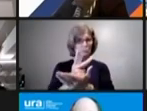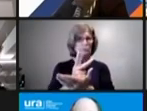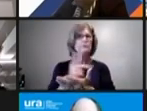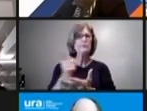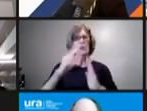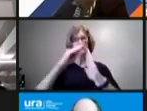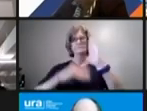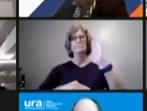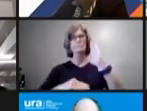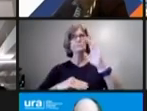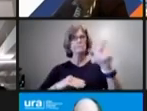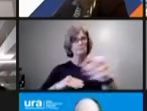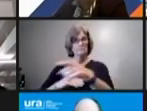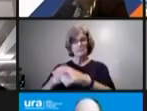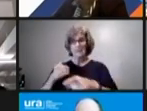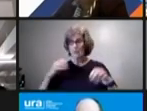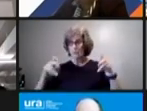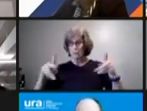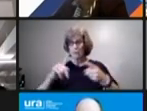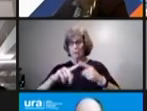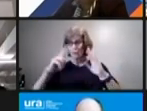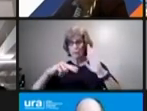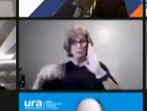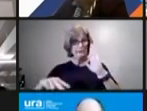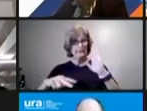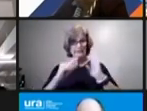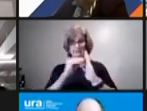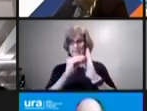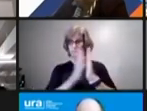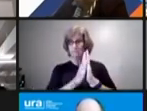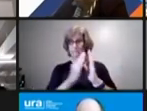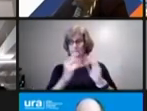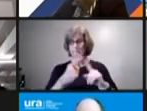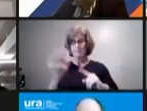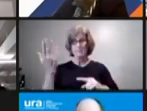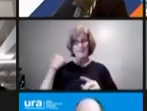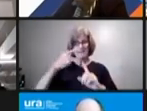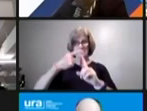Has everyone had a chance to take a look at the minutes that were distributed?